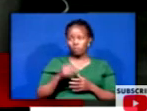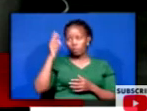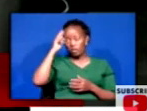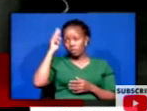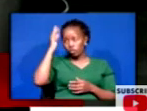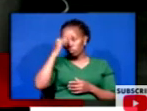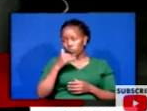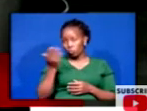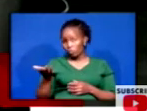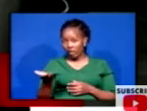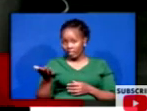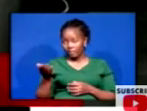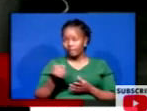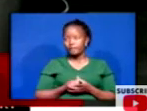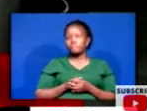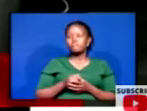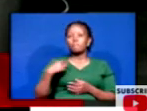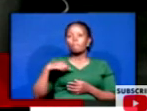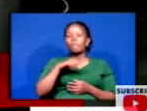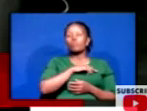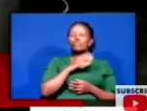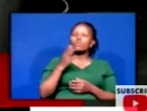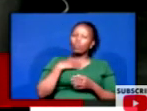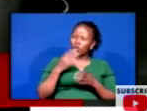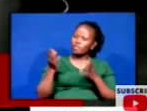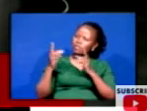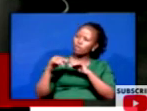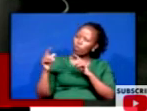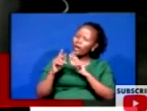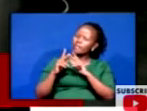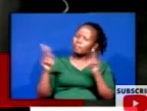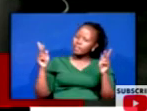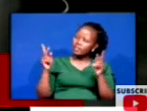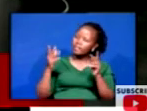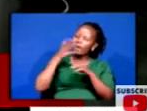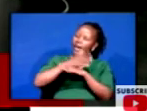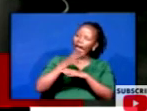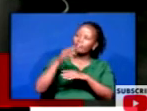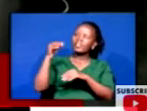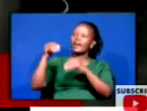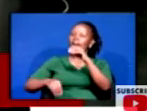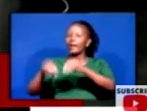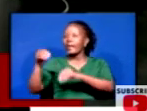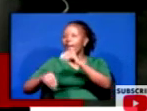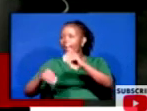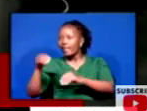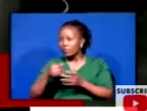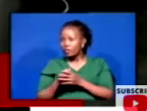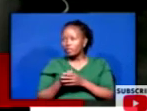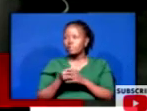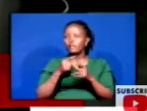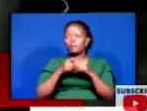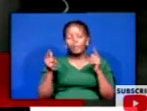because we want to preach peace after an election, after events. When you look at the system the